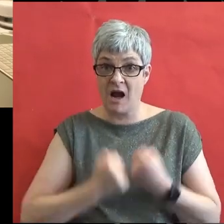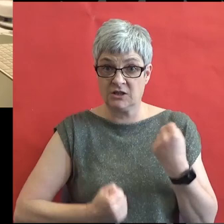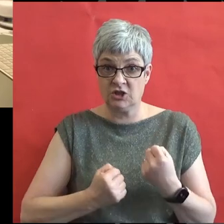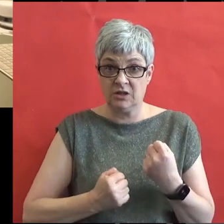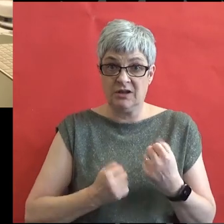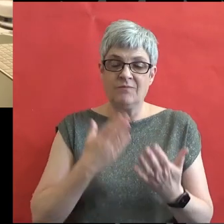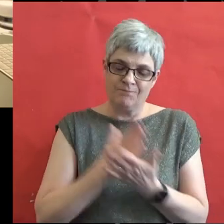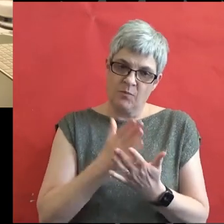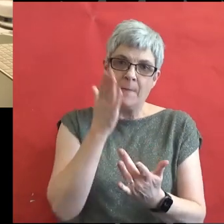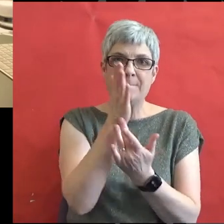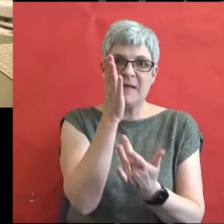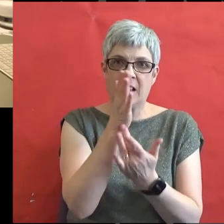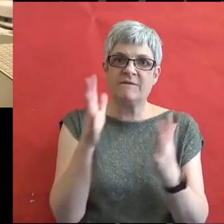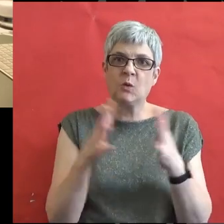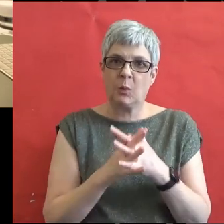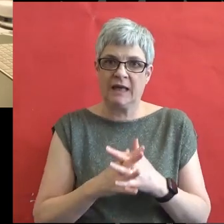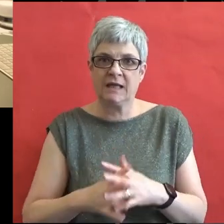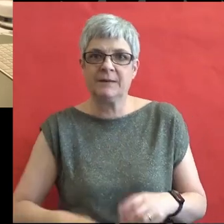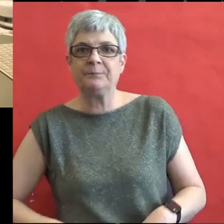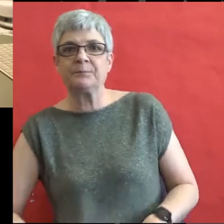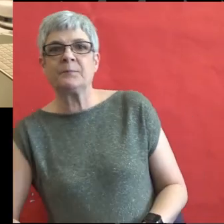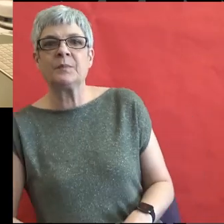middle of the week.